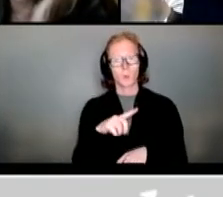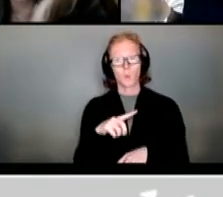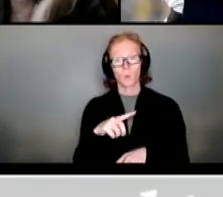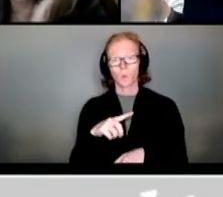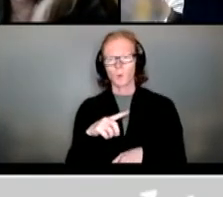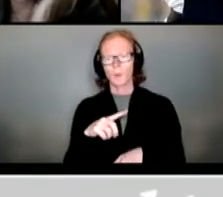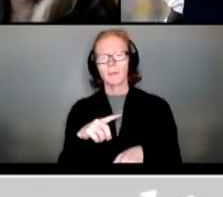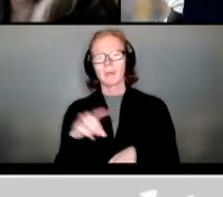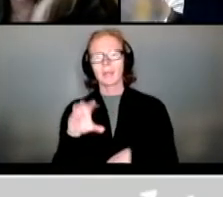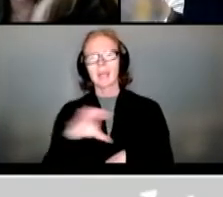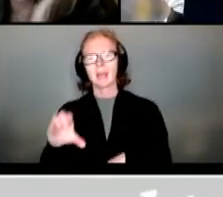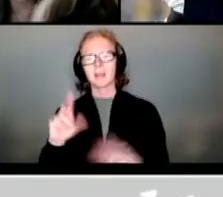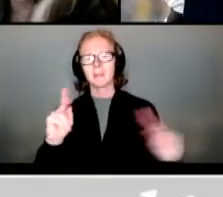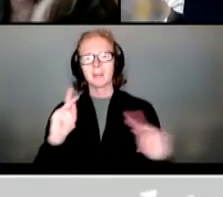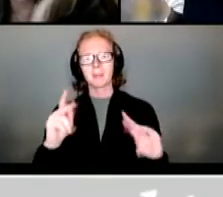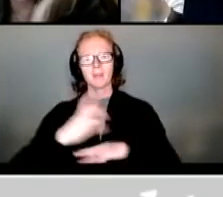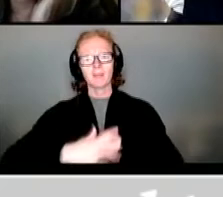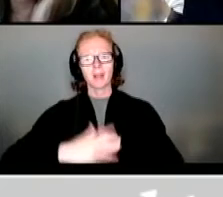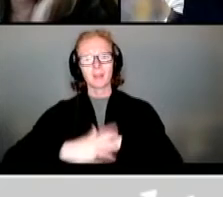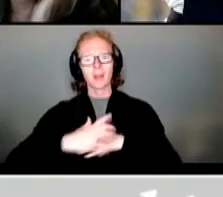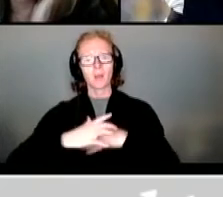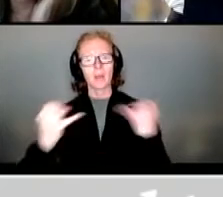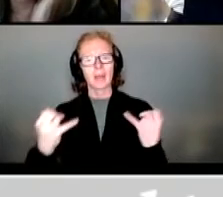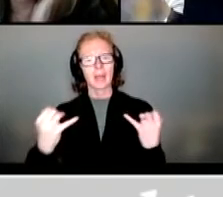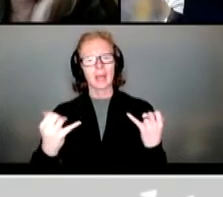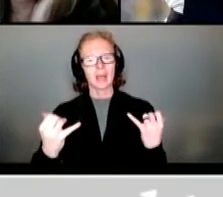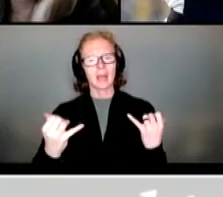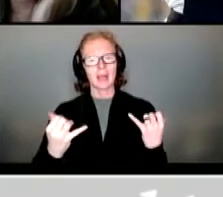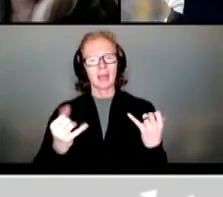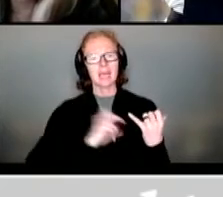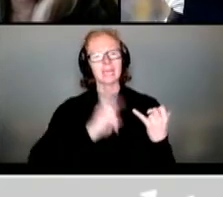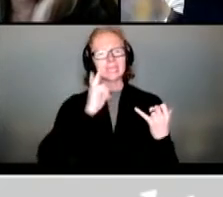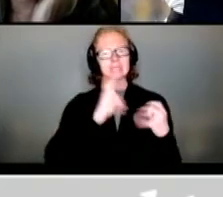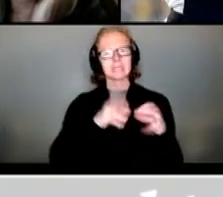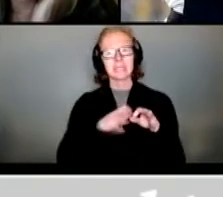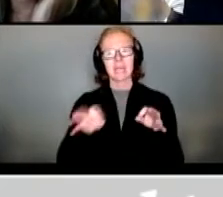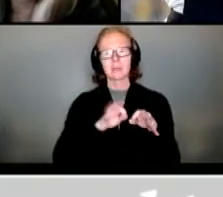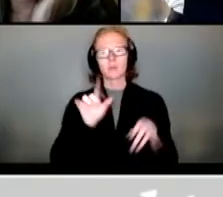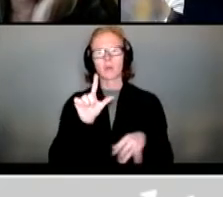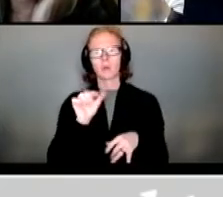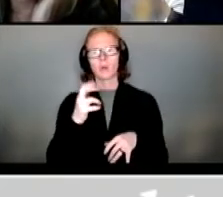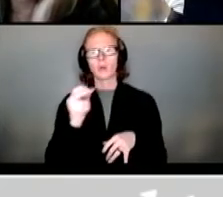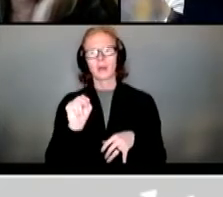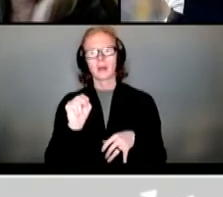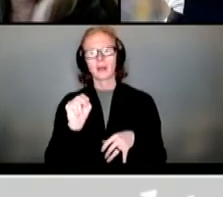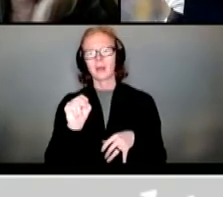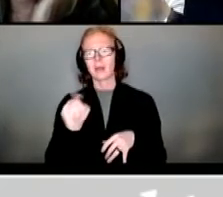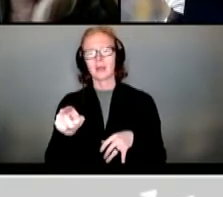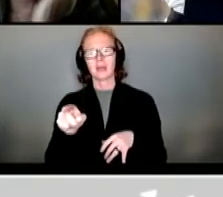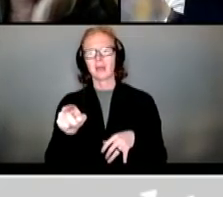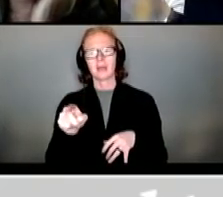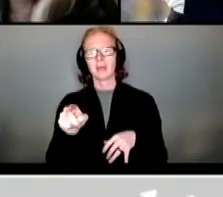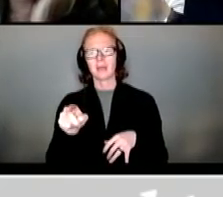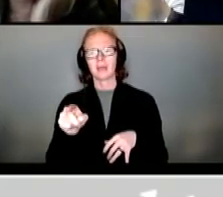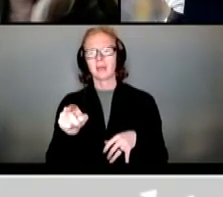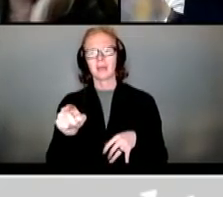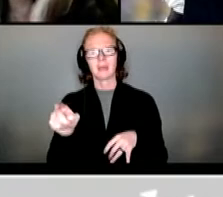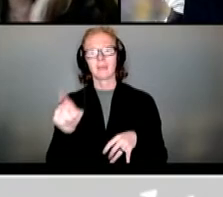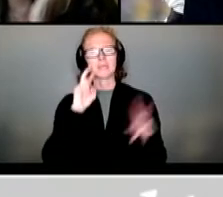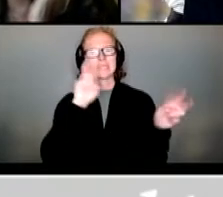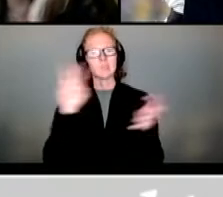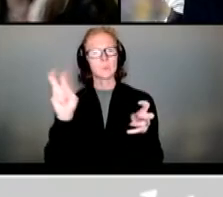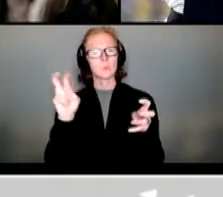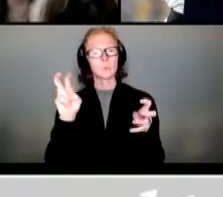Are the closed captioning people available right now? I see Captioner Lauren there. We're having just some issues, and I